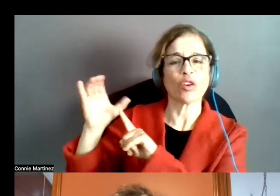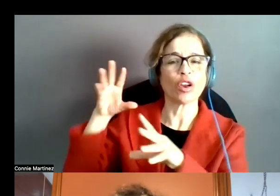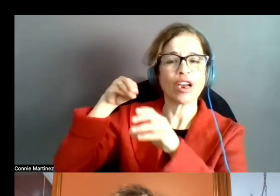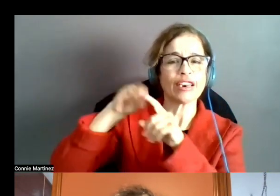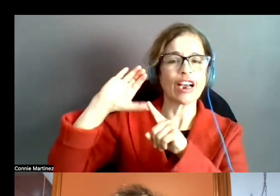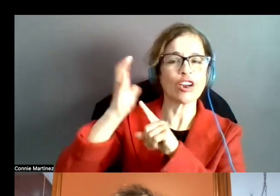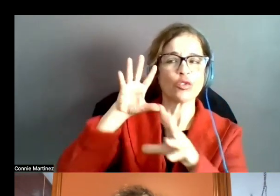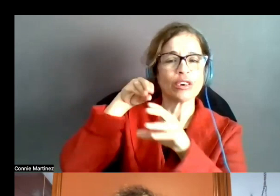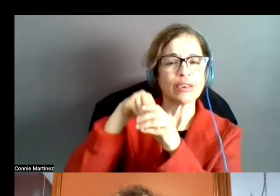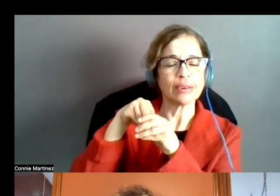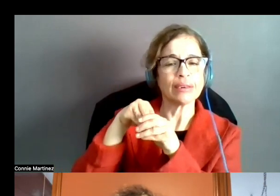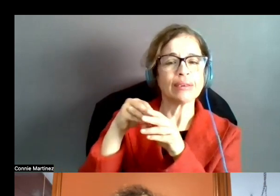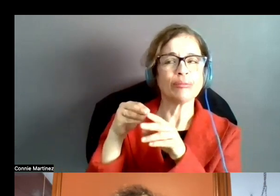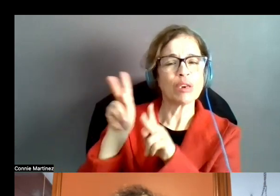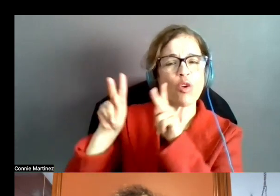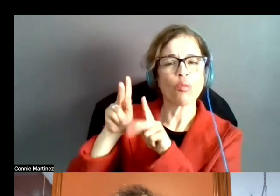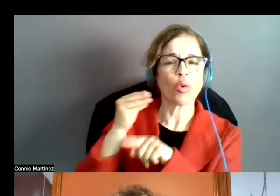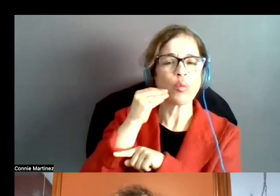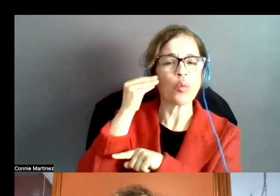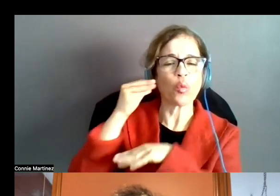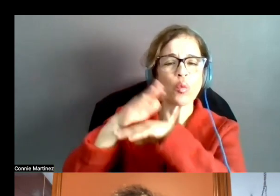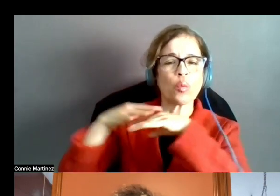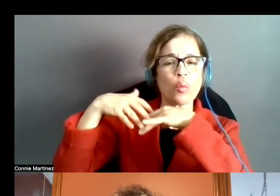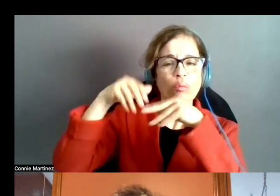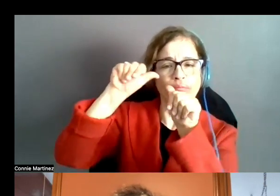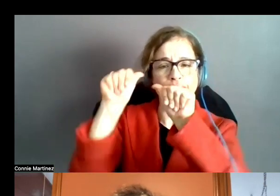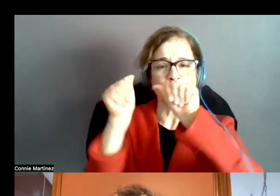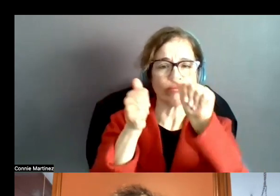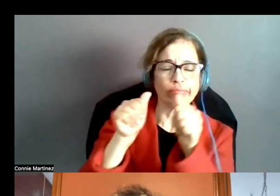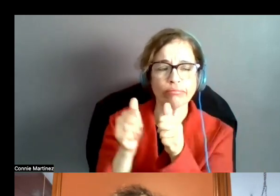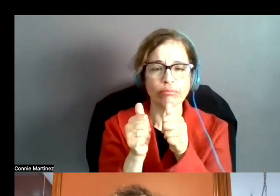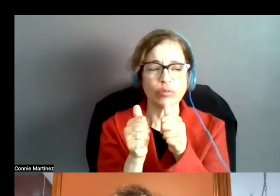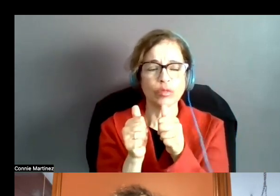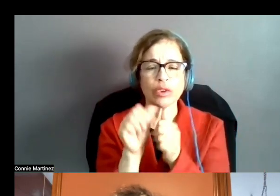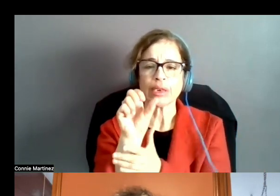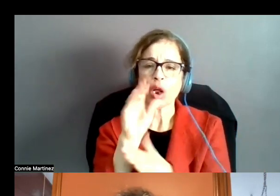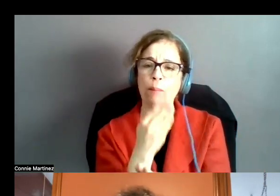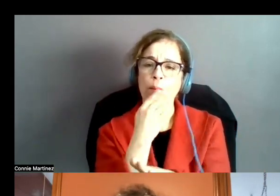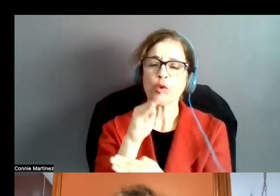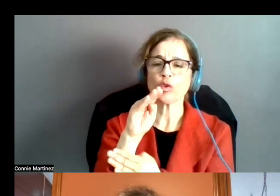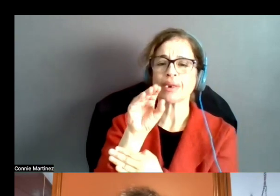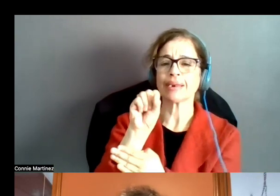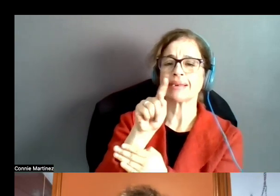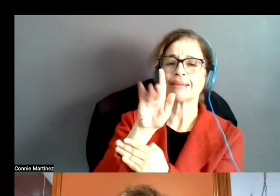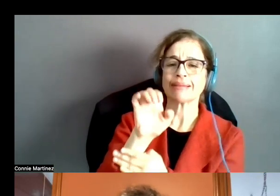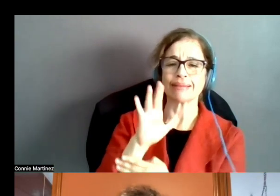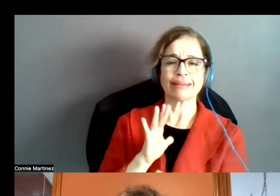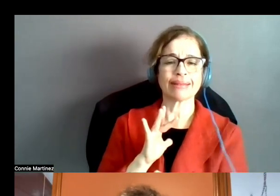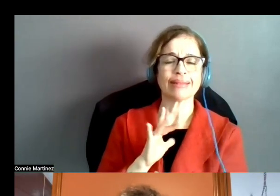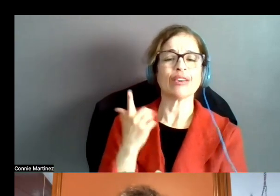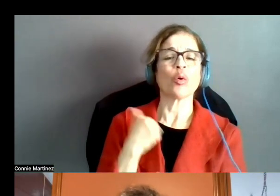countries, and and then we shaped our own style per se. Uh, but